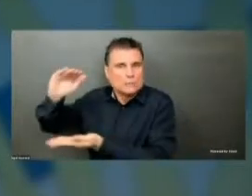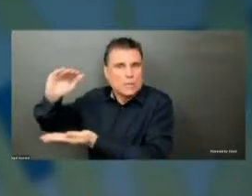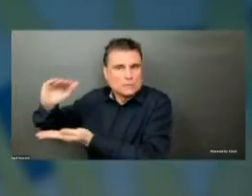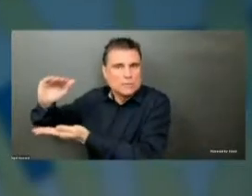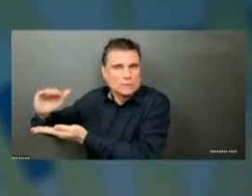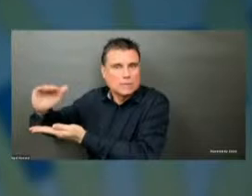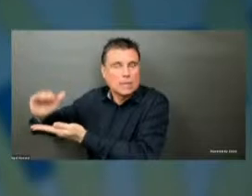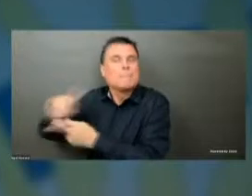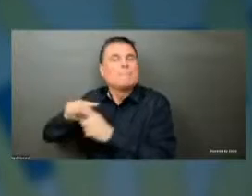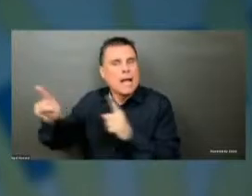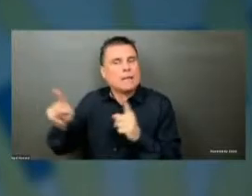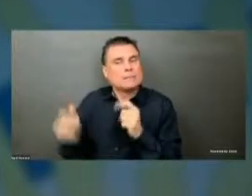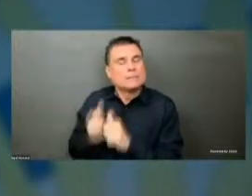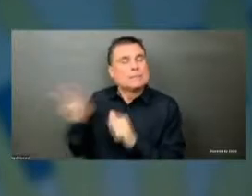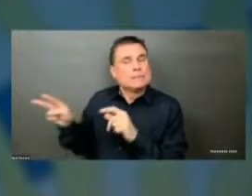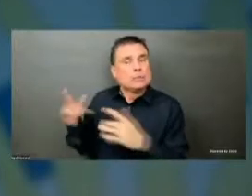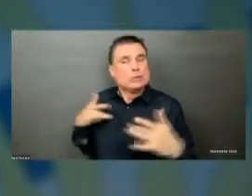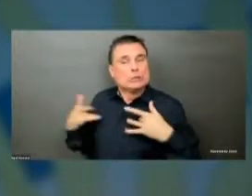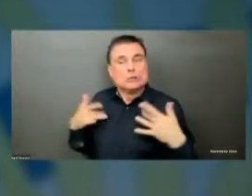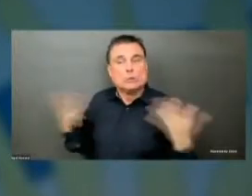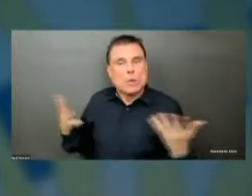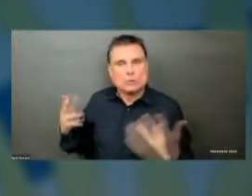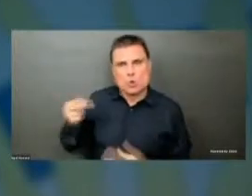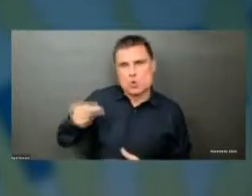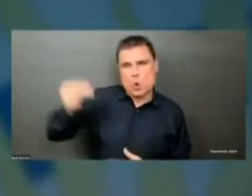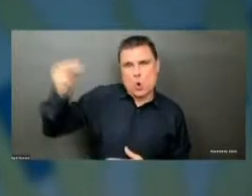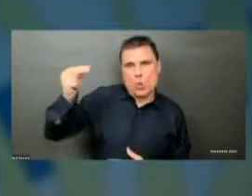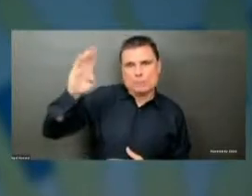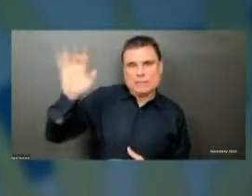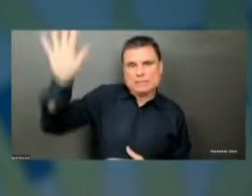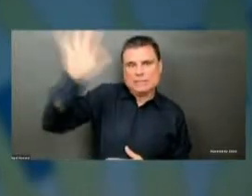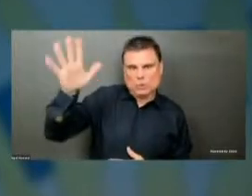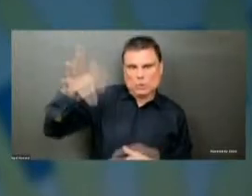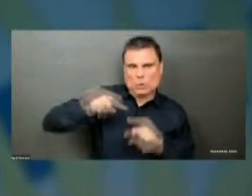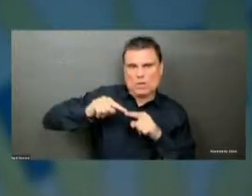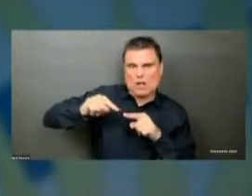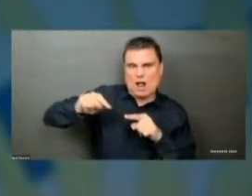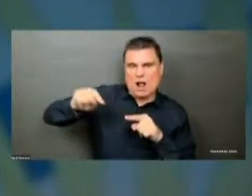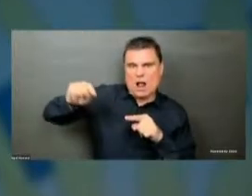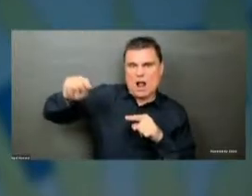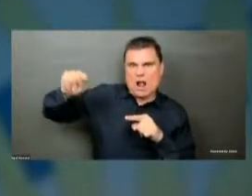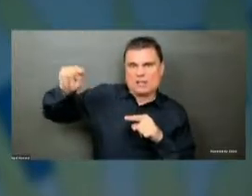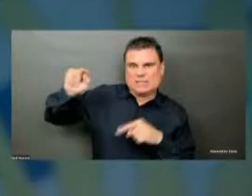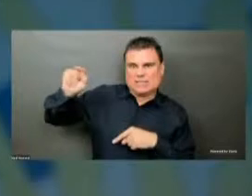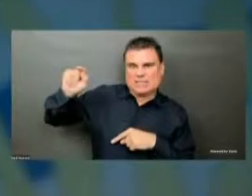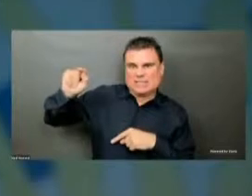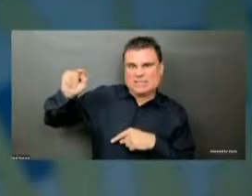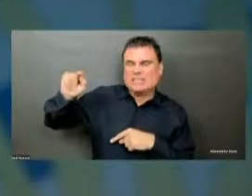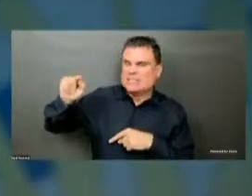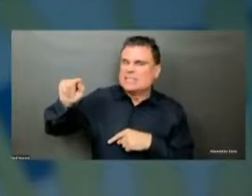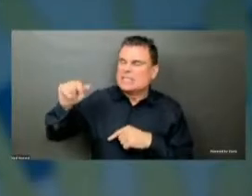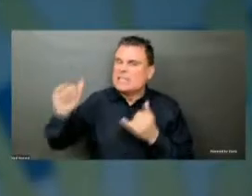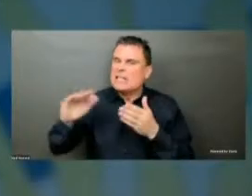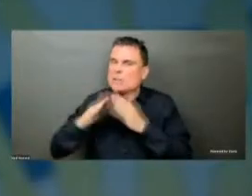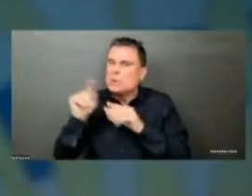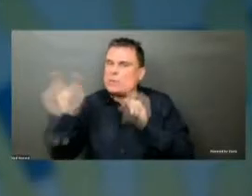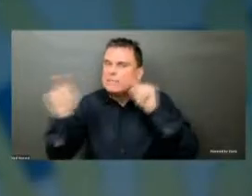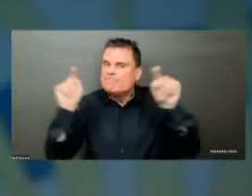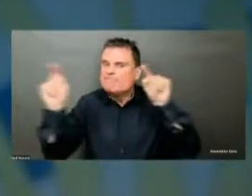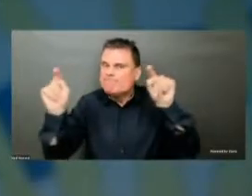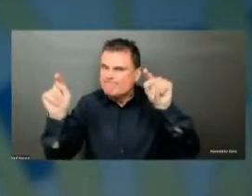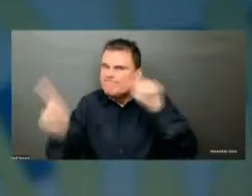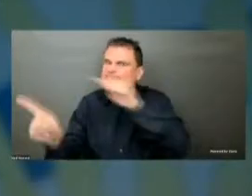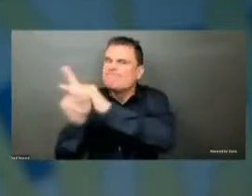the north, and that reflects transmission in several communities across the north. That is now coming down, but still